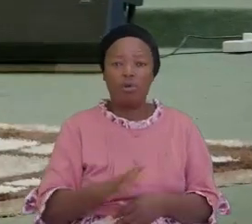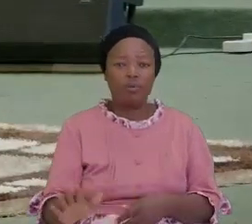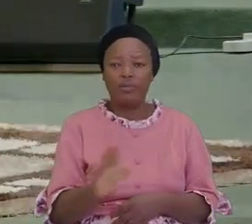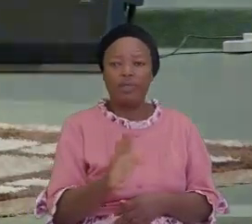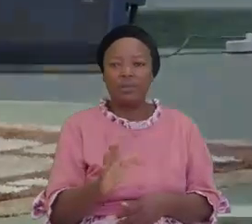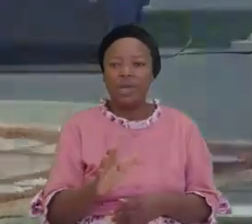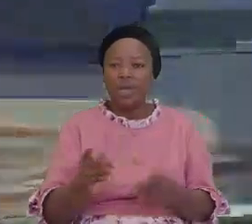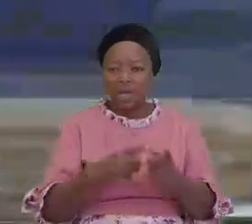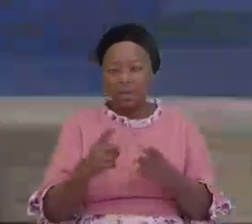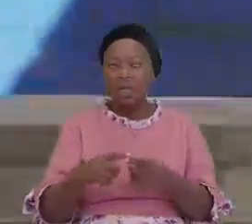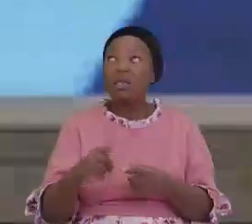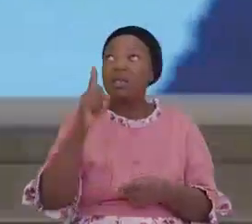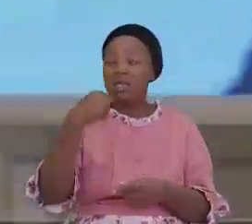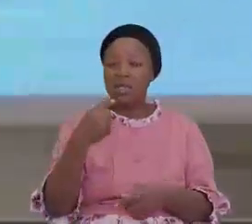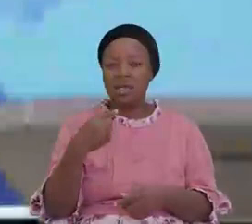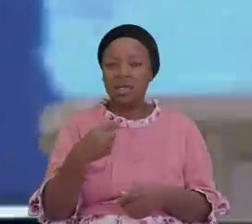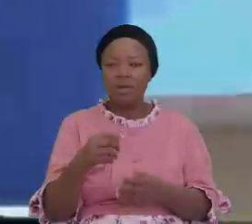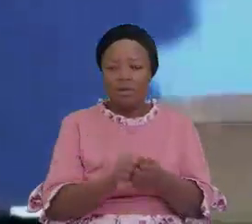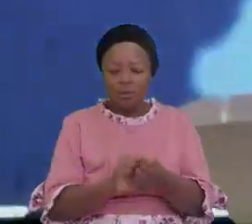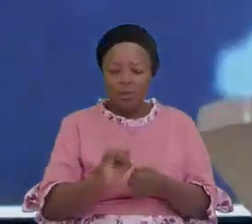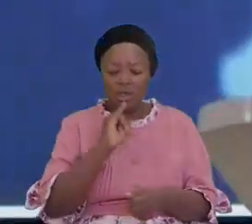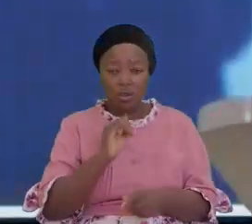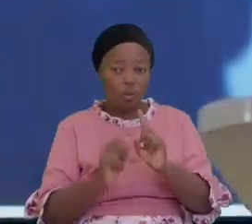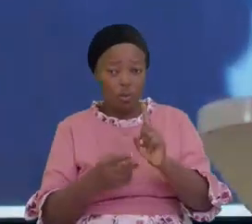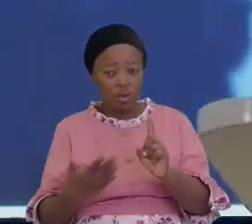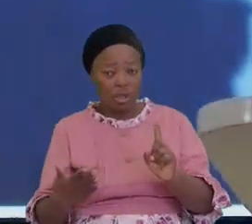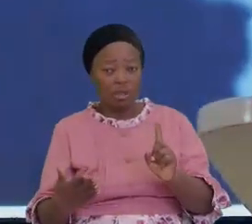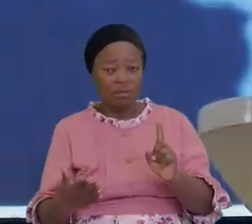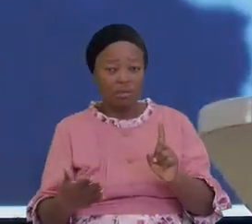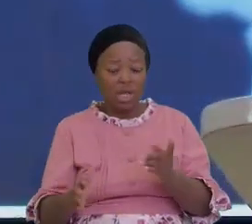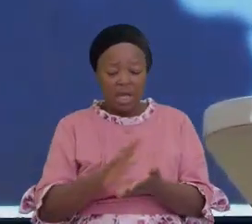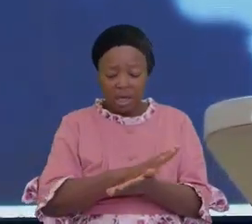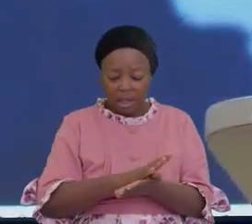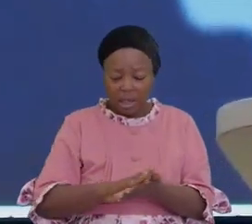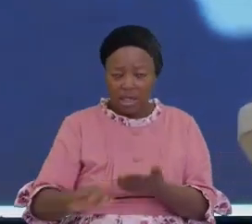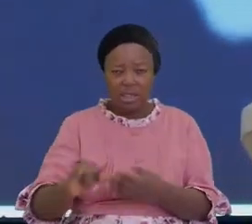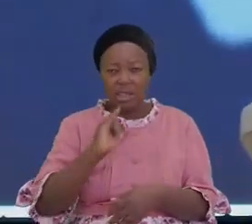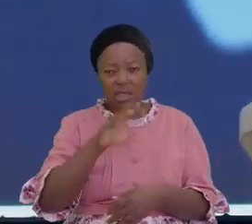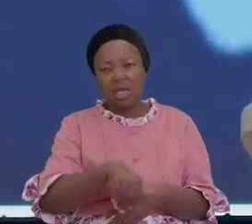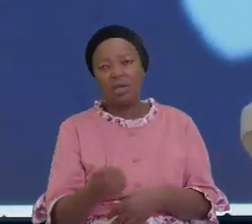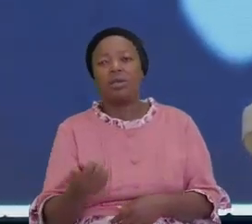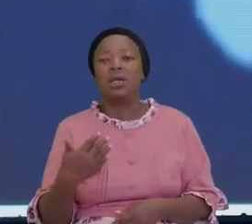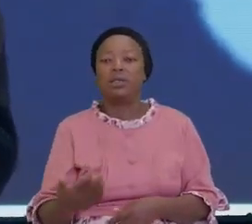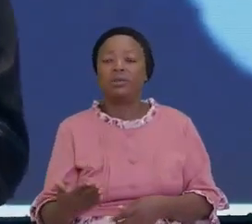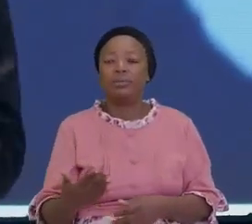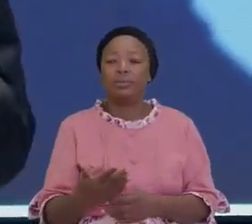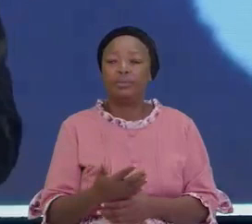And then he says, washing is one thing, cleansing is another thing.